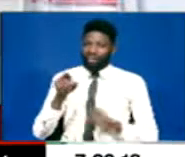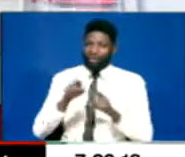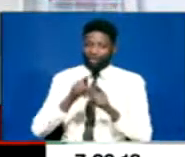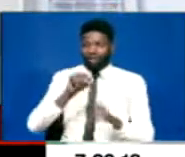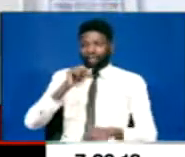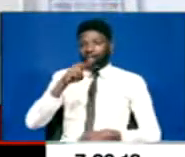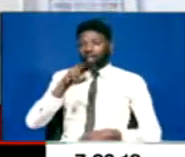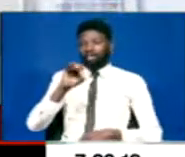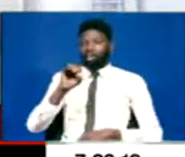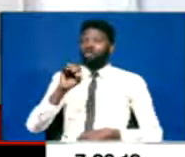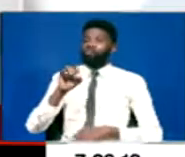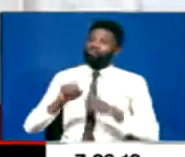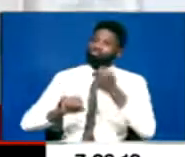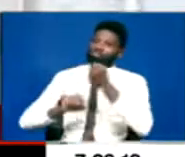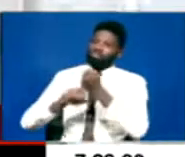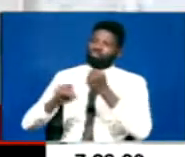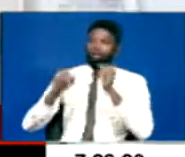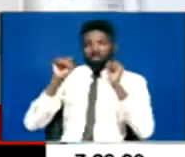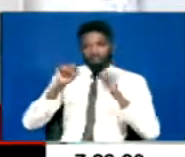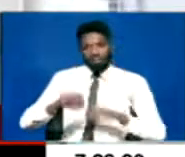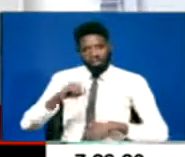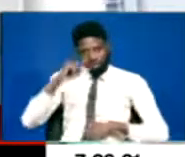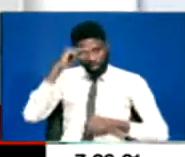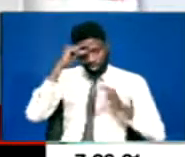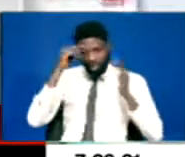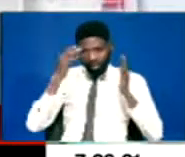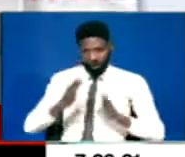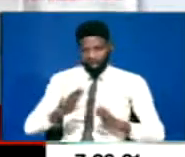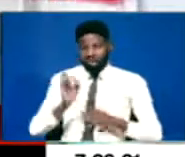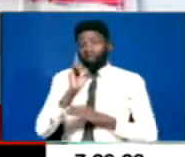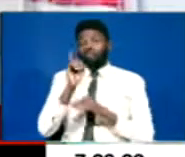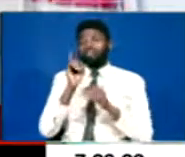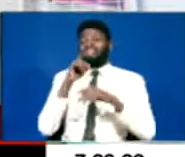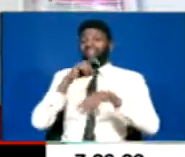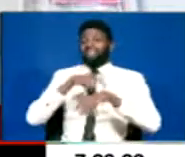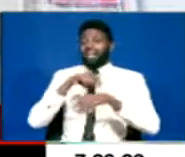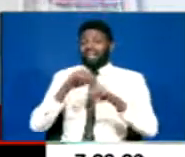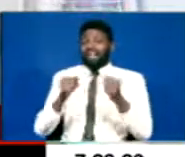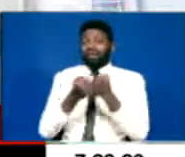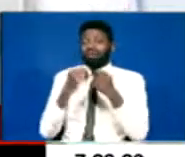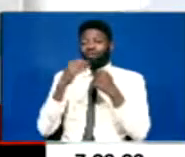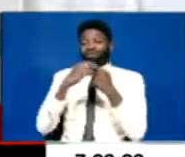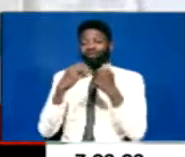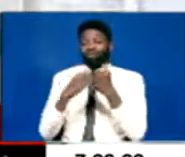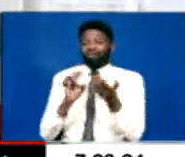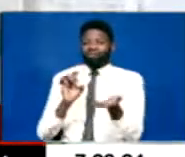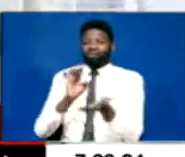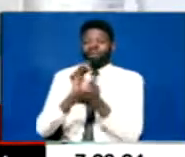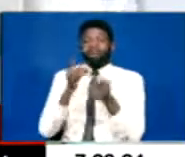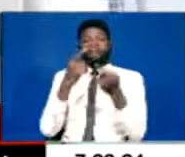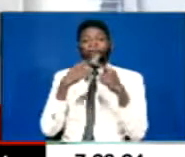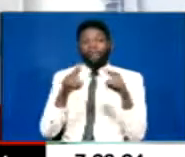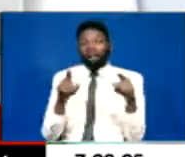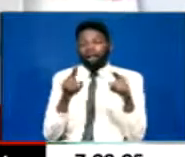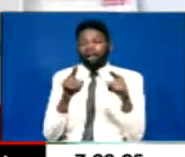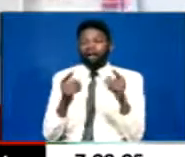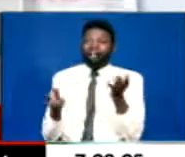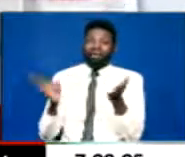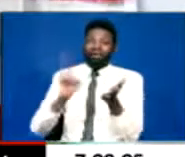gubernatorial seat after the then-governor Mike Sonko was impeached. However, there was no by-election, as